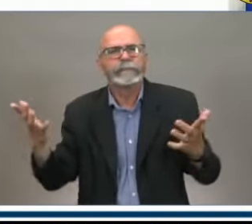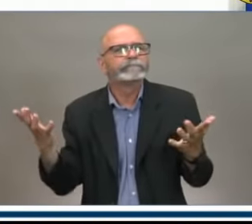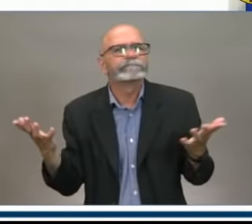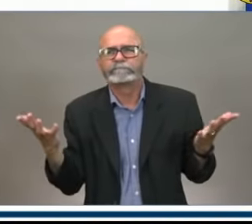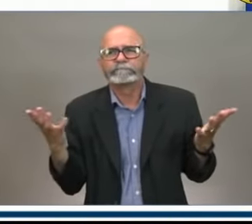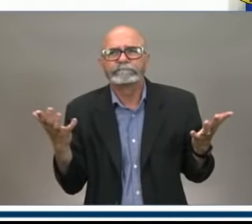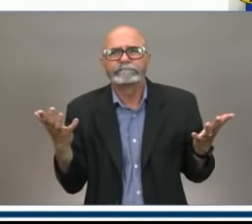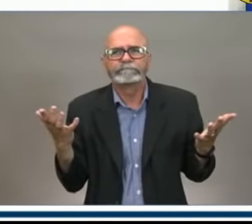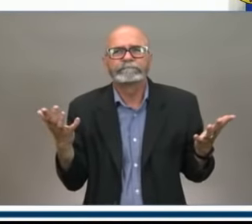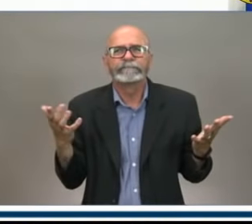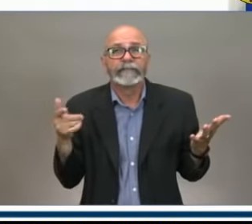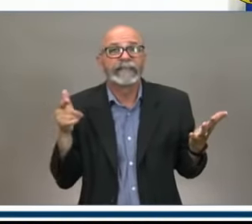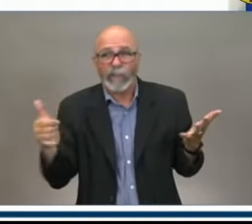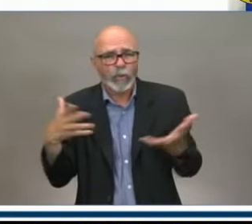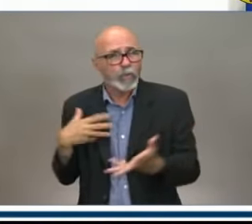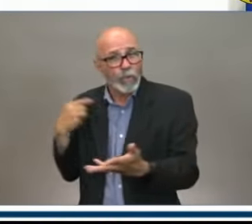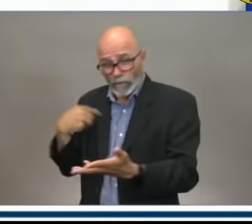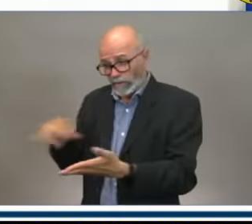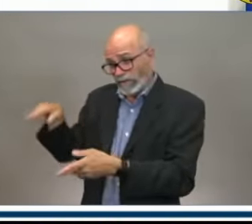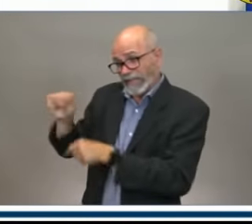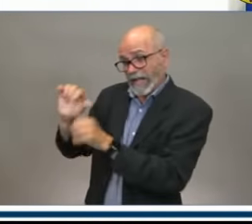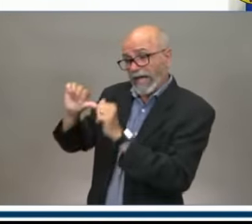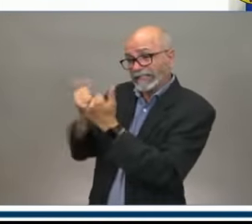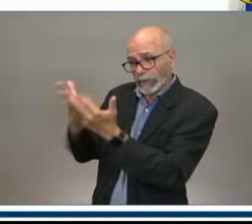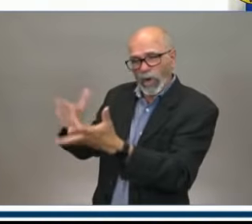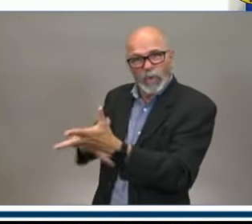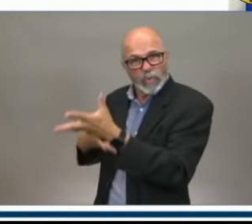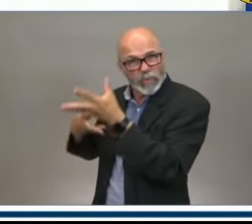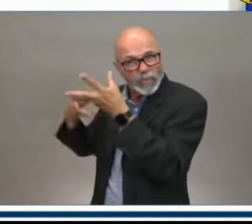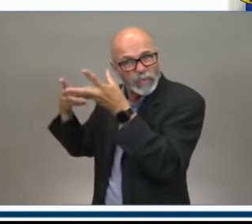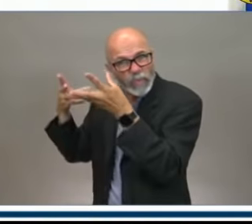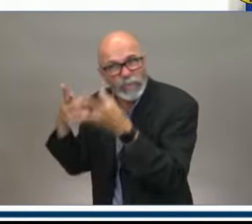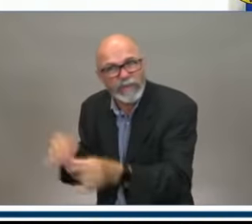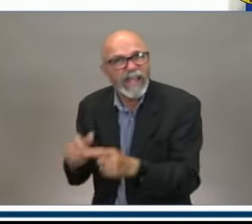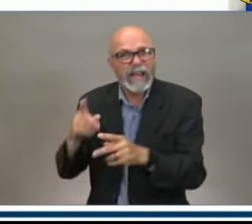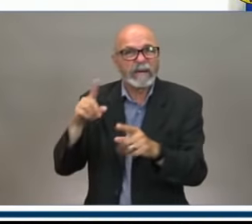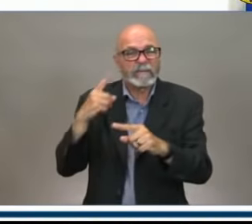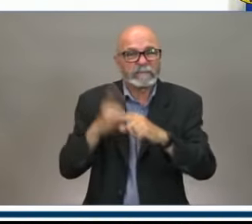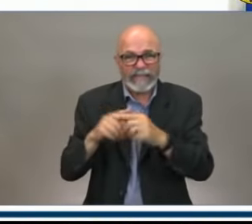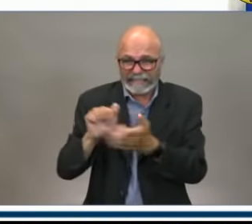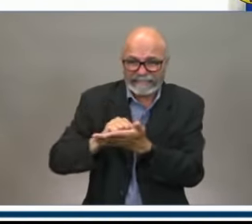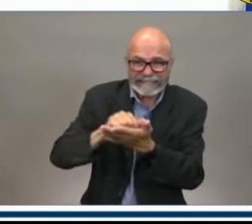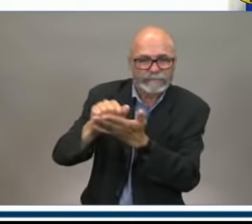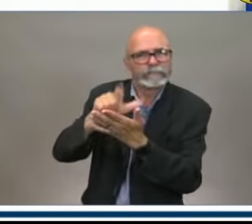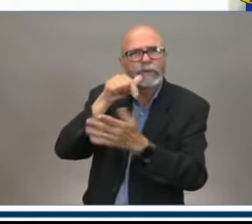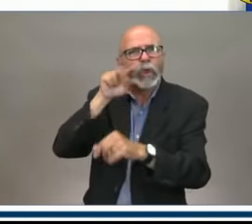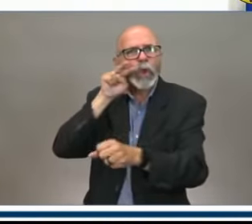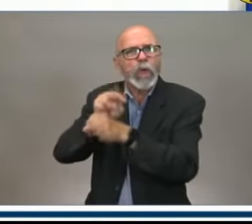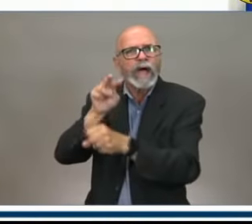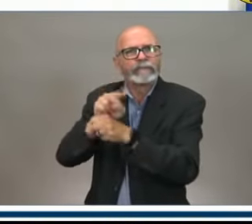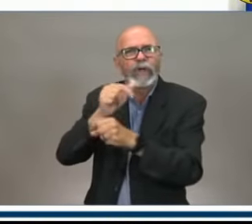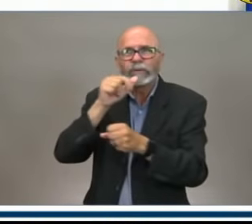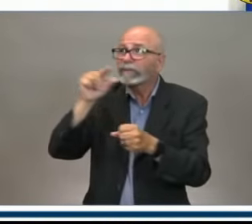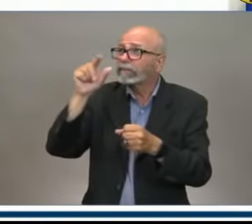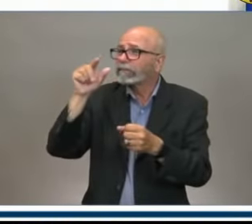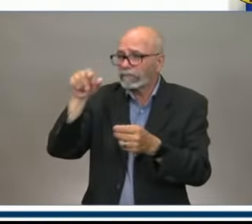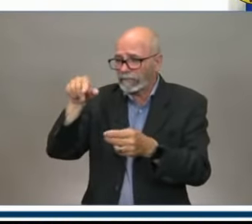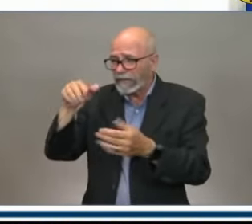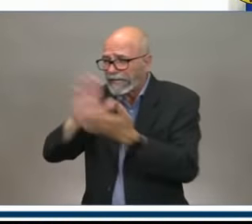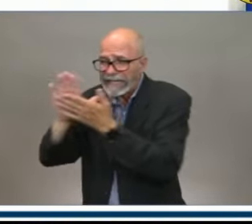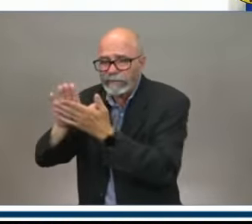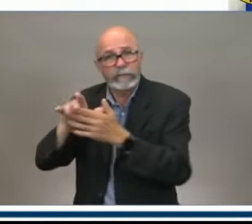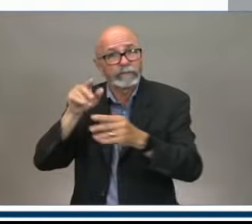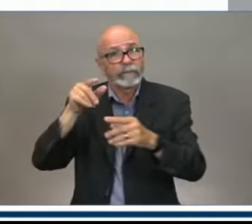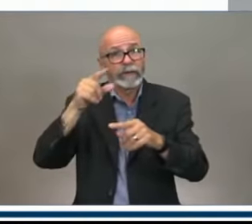buck stop? If someone has a concern about how something is being handled, is the government responsible, or is it on the business association? So